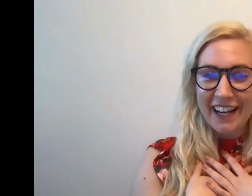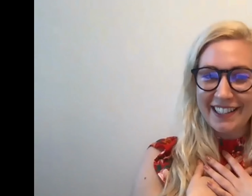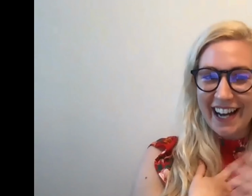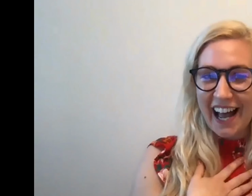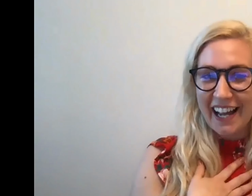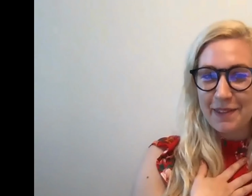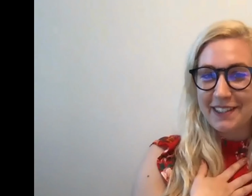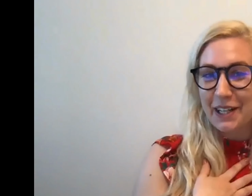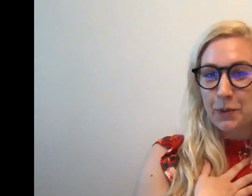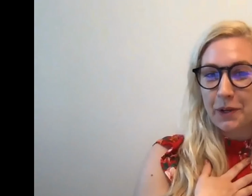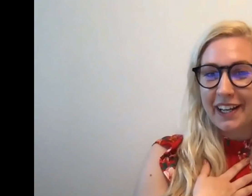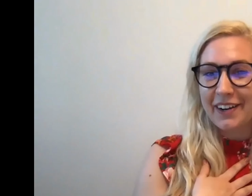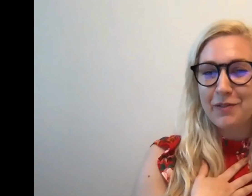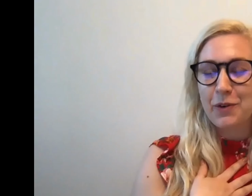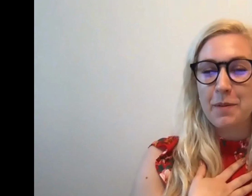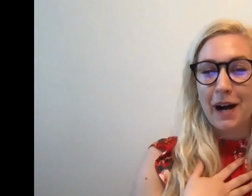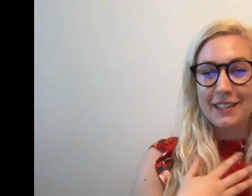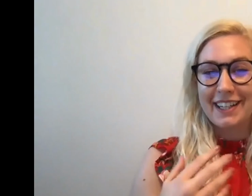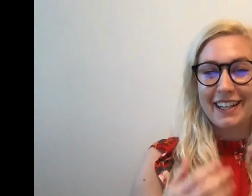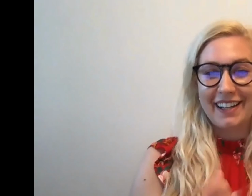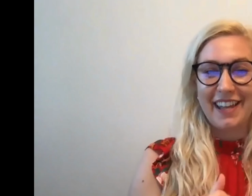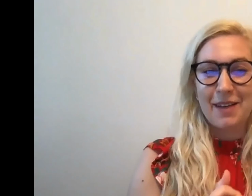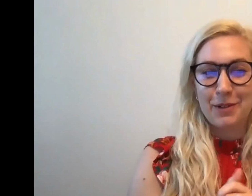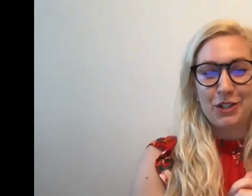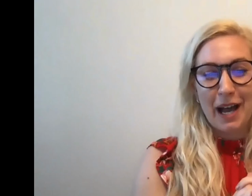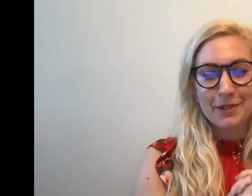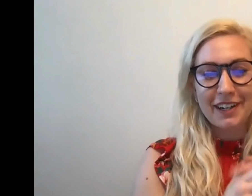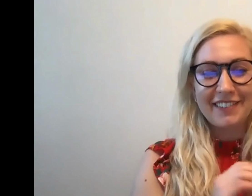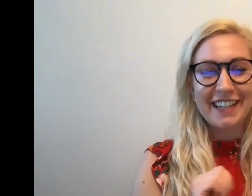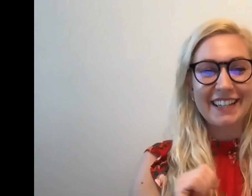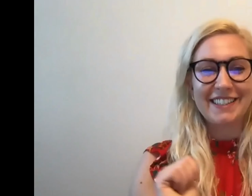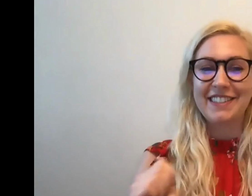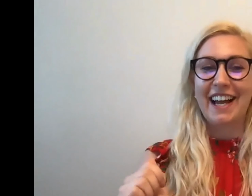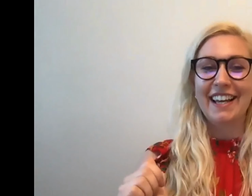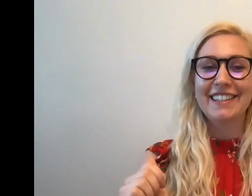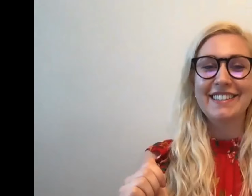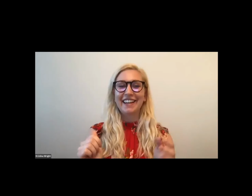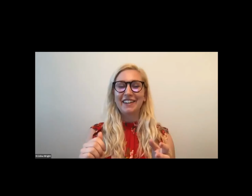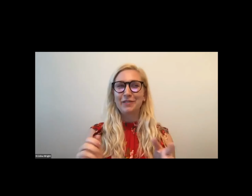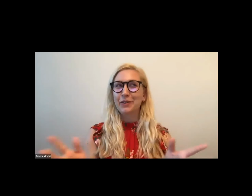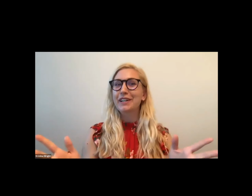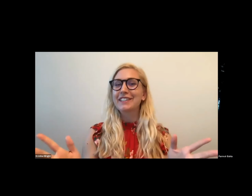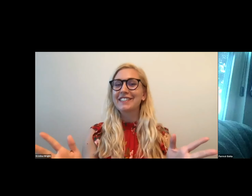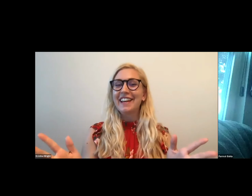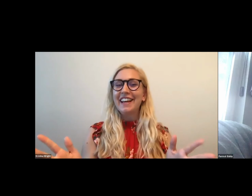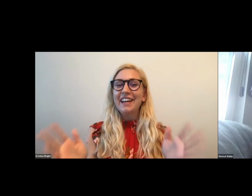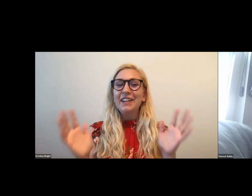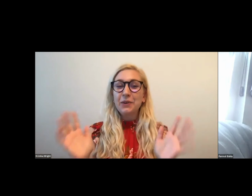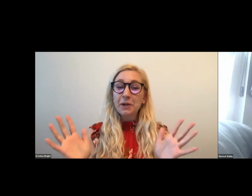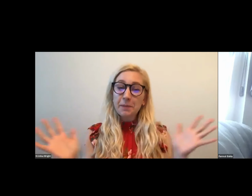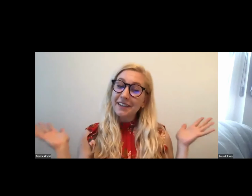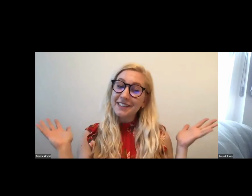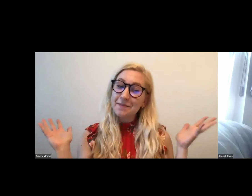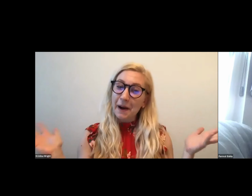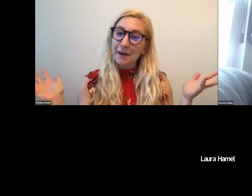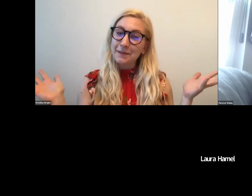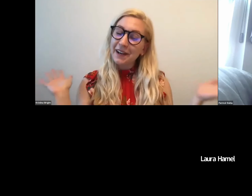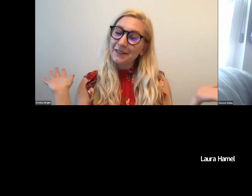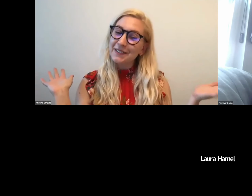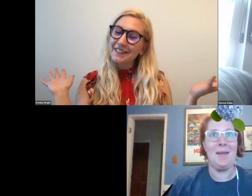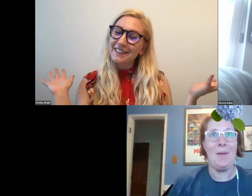Christina Wright, and I am the city coordinator for the Boston and Cambridge chapter of Taste of Science, and of course, your Peers